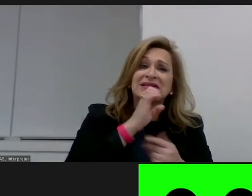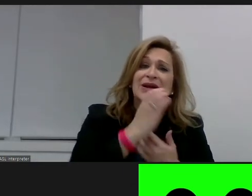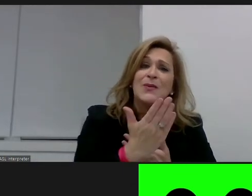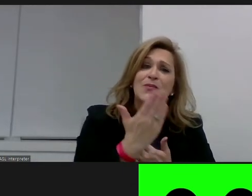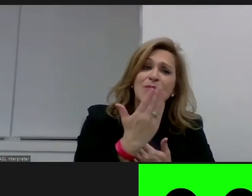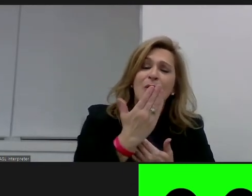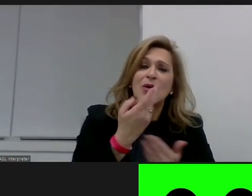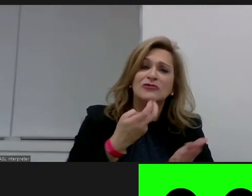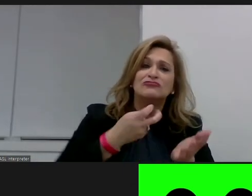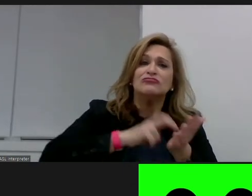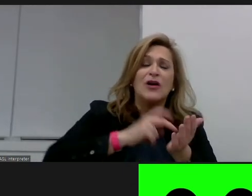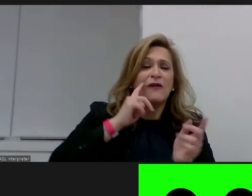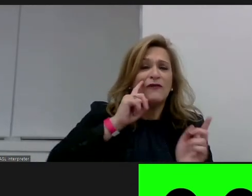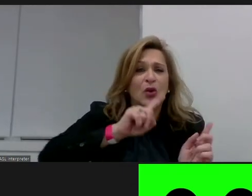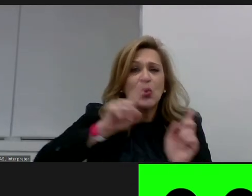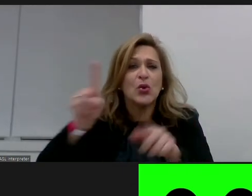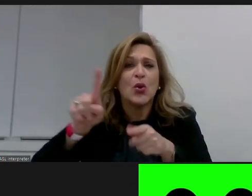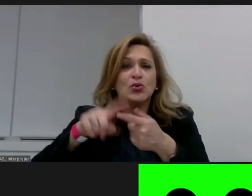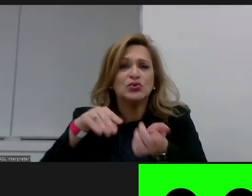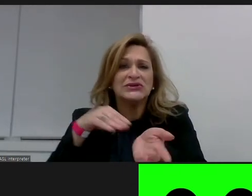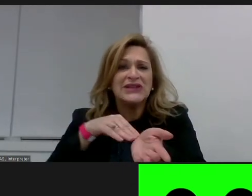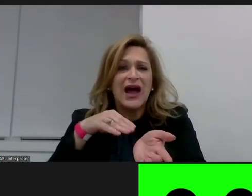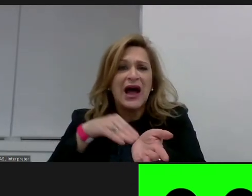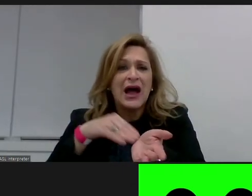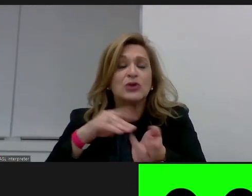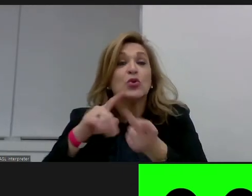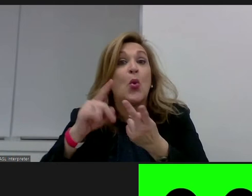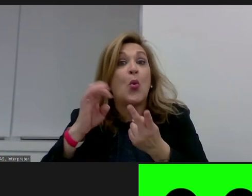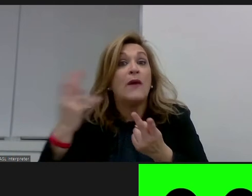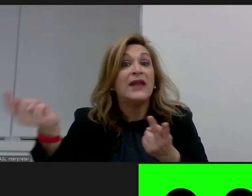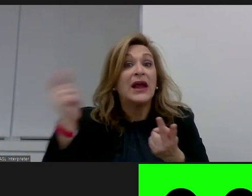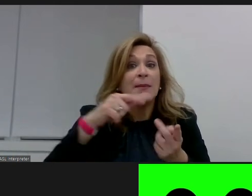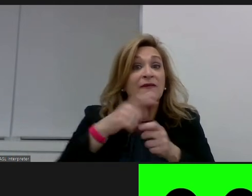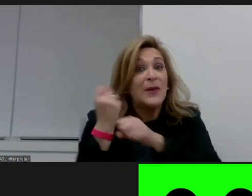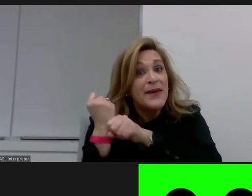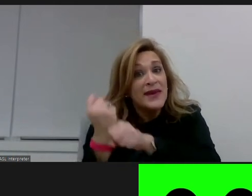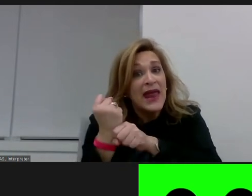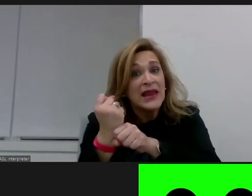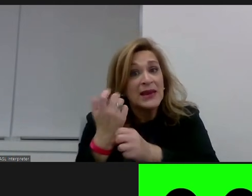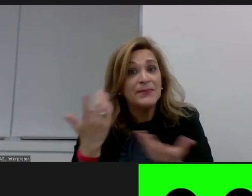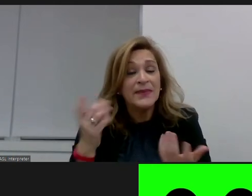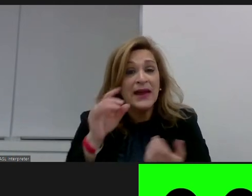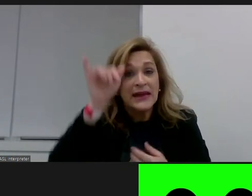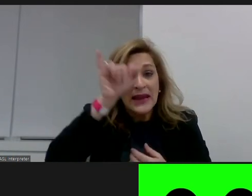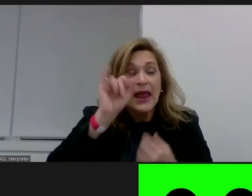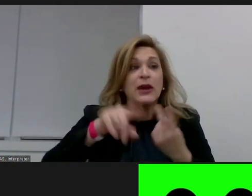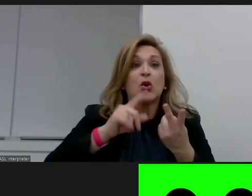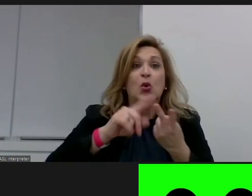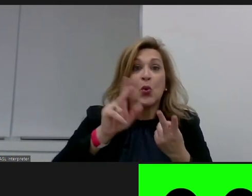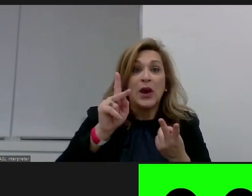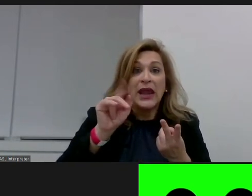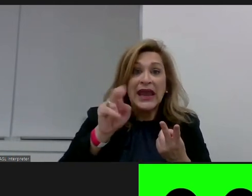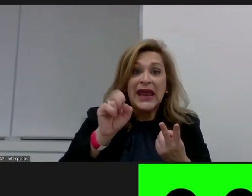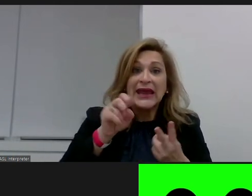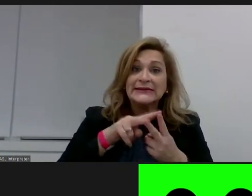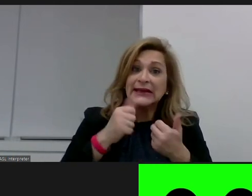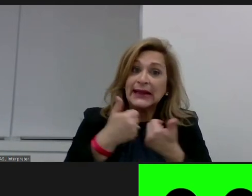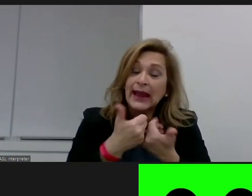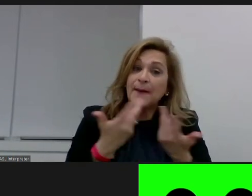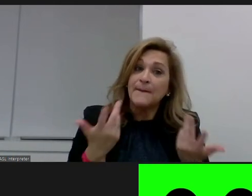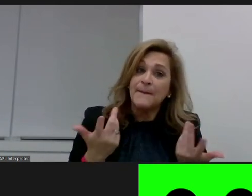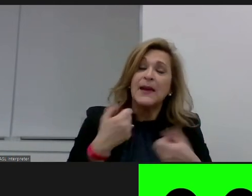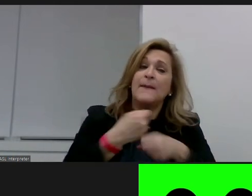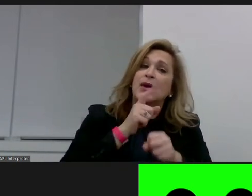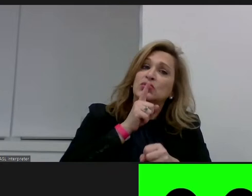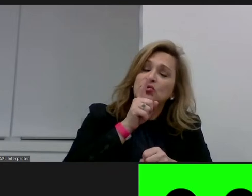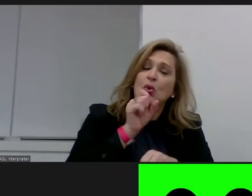or coming back from a late event or a Yankee game or baseball or Knicks game. Let's make sure that we work together of getting